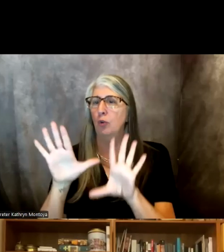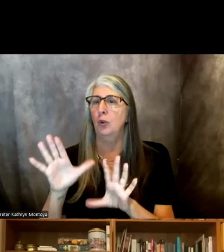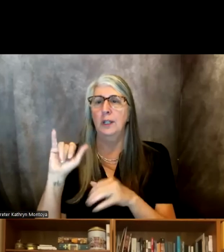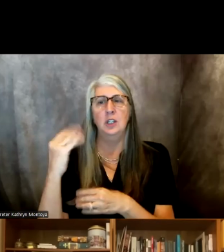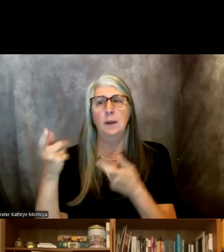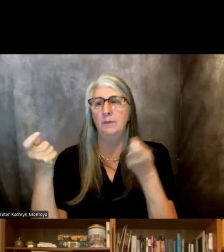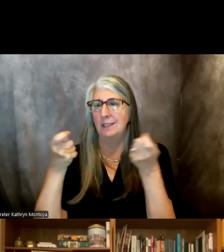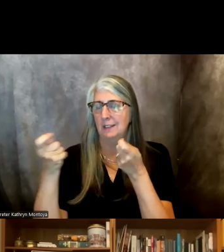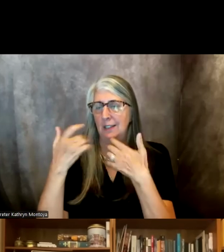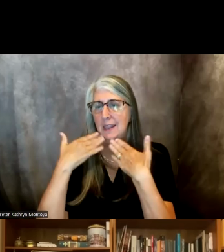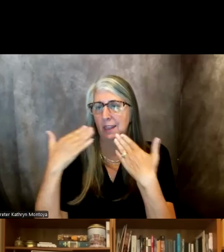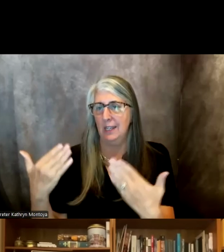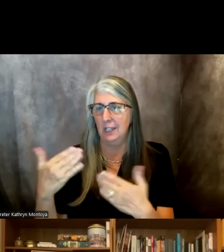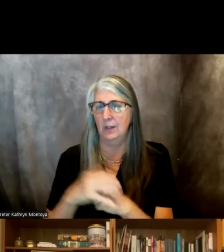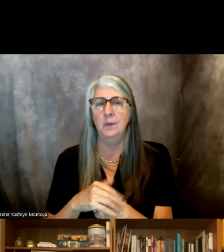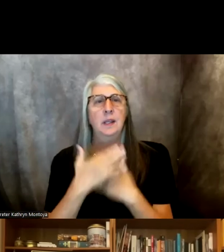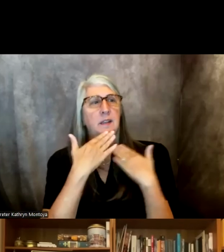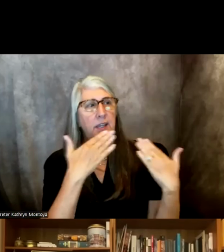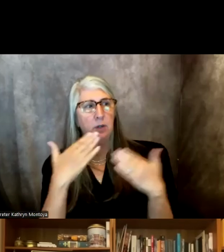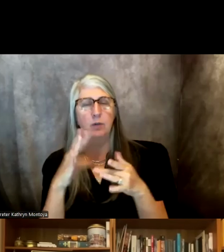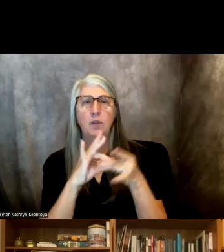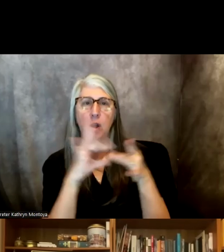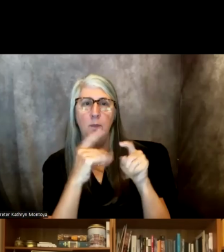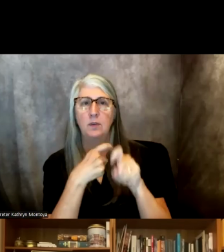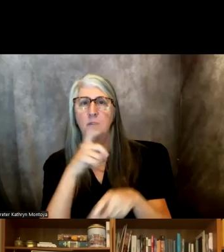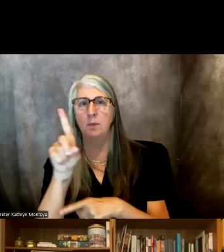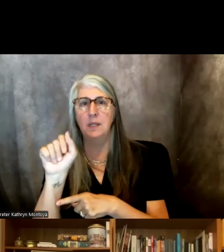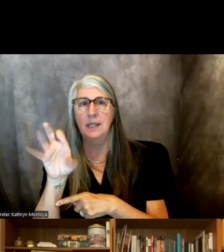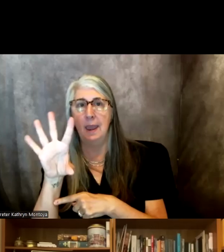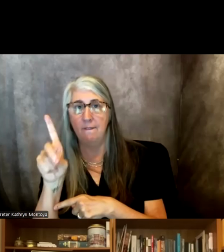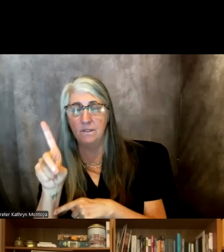you. Thanks for the comments from David, and